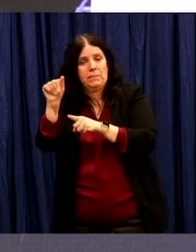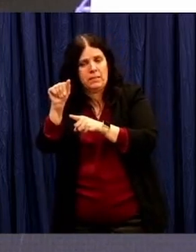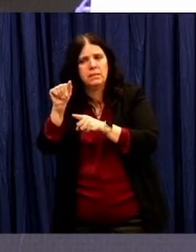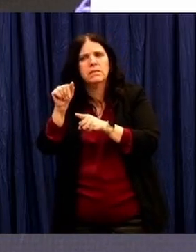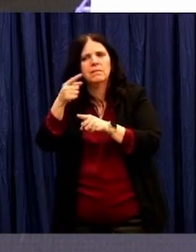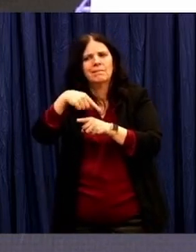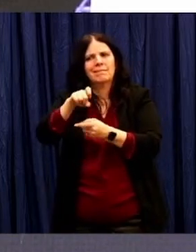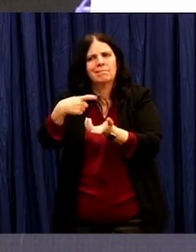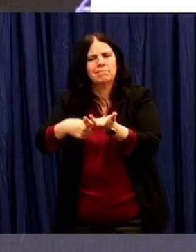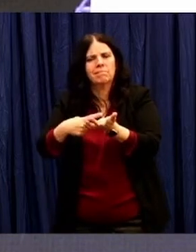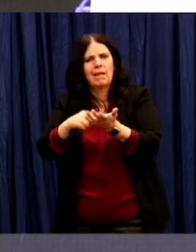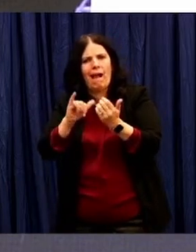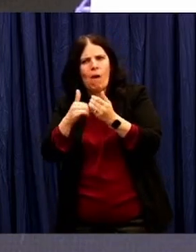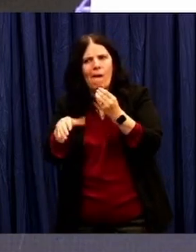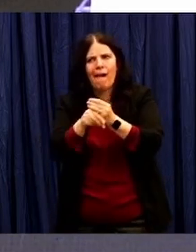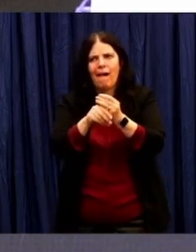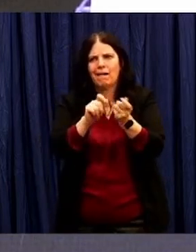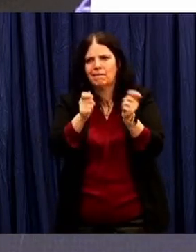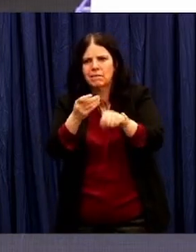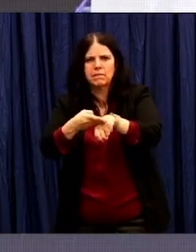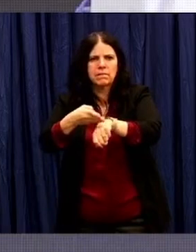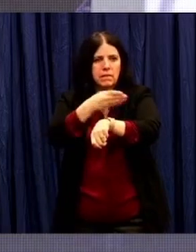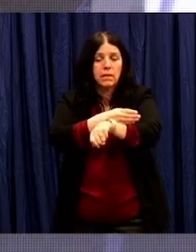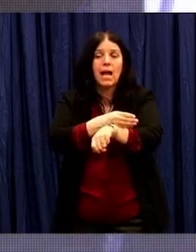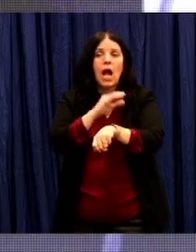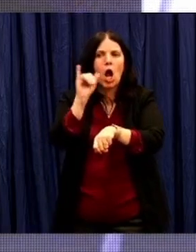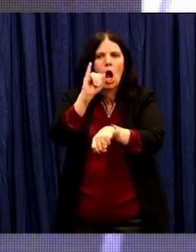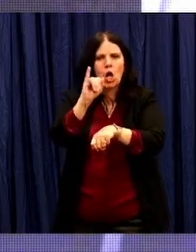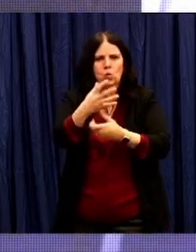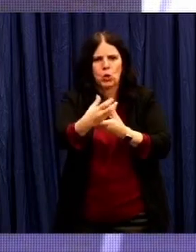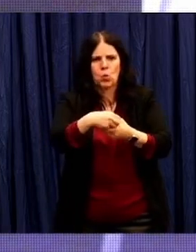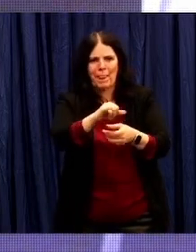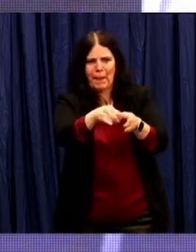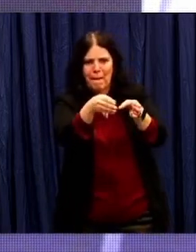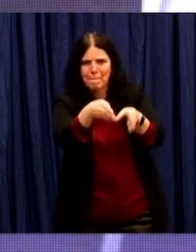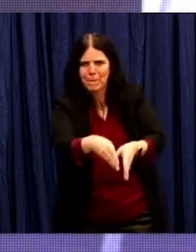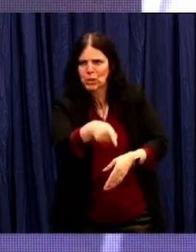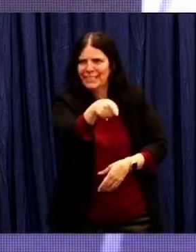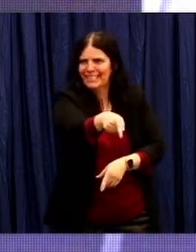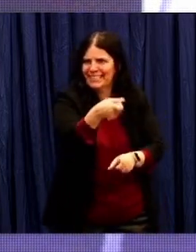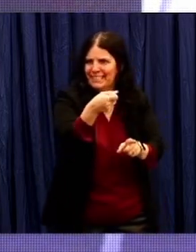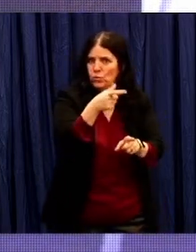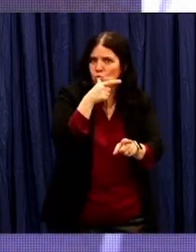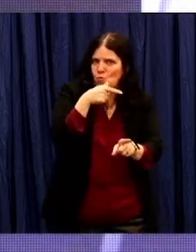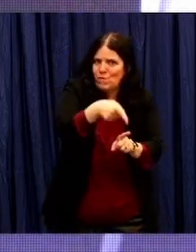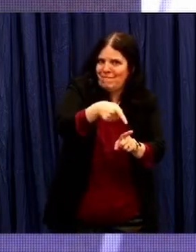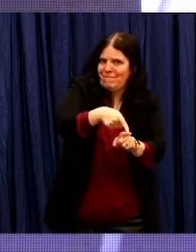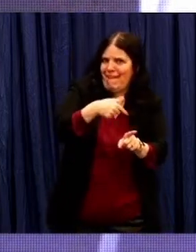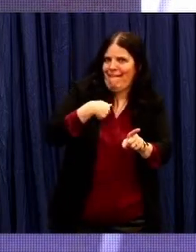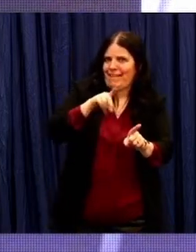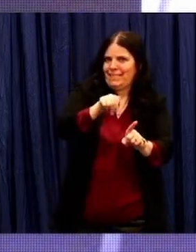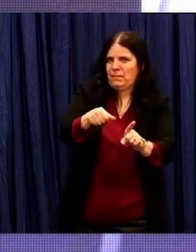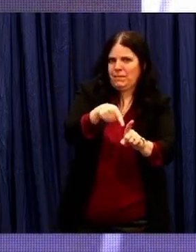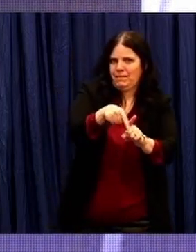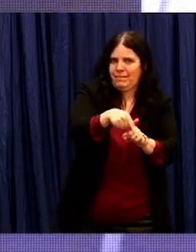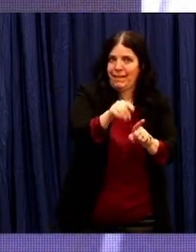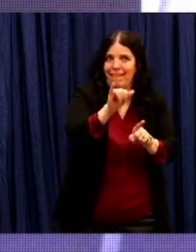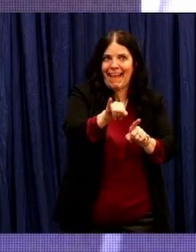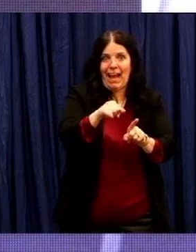those conversations to include the individual that is impacted. And as a side, not as